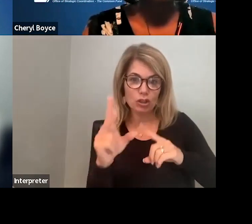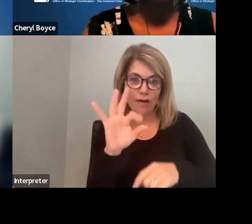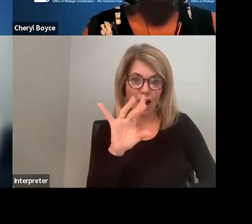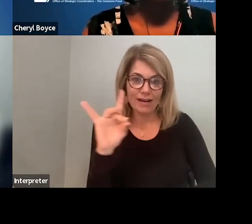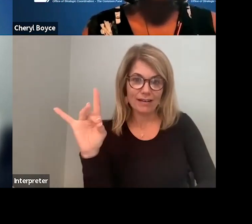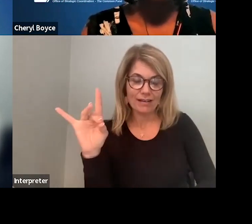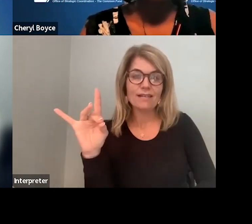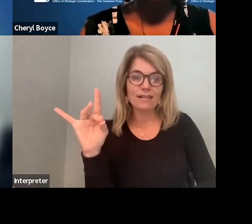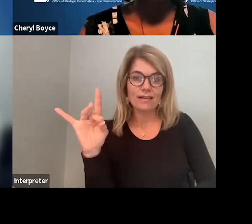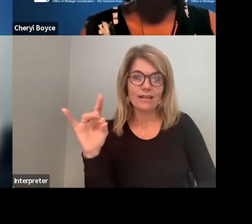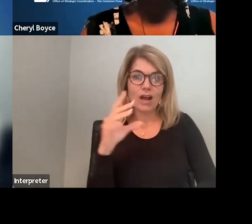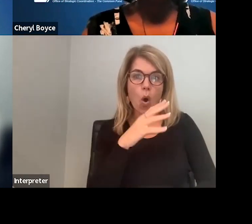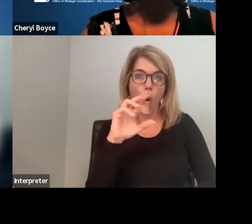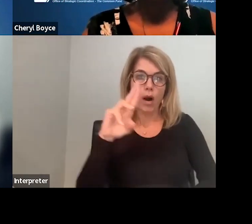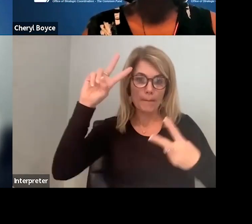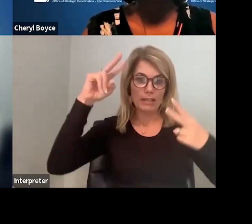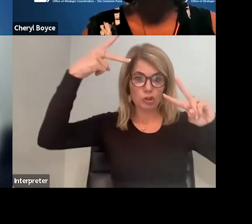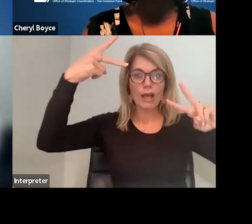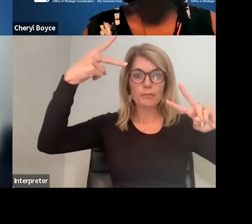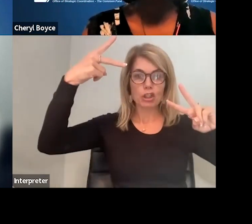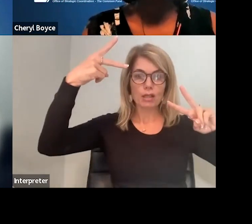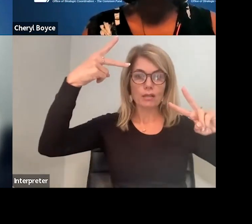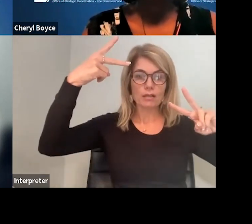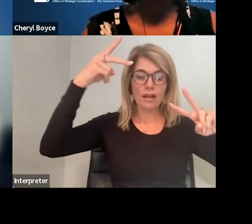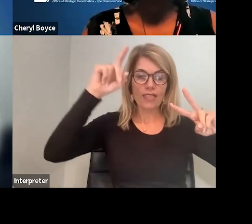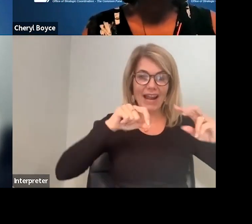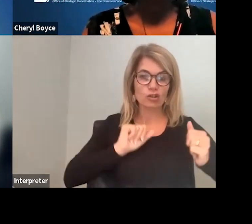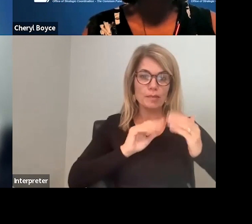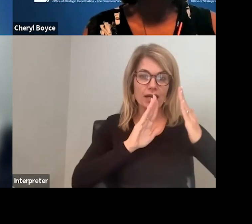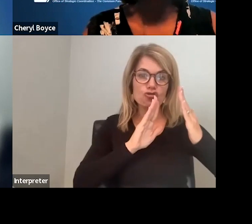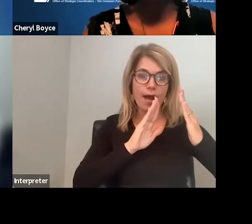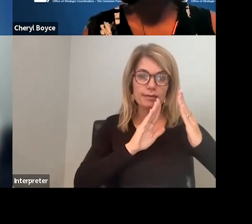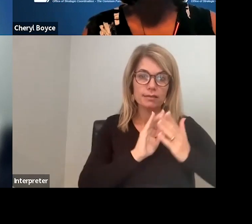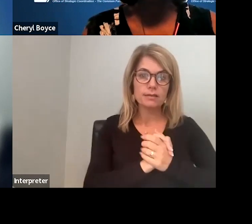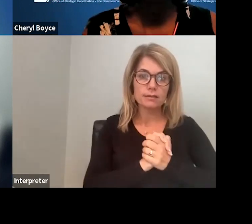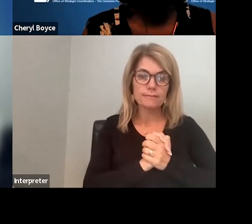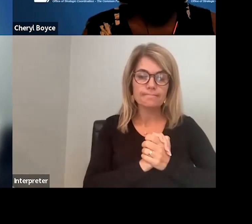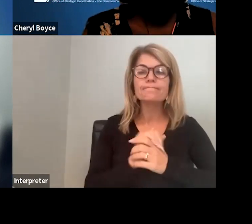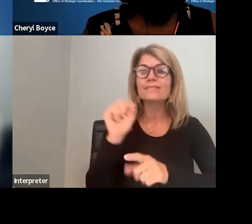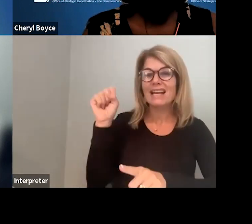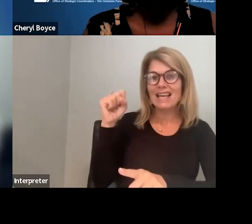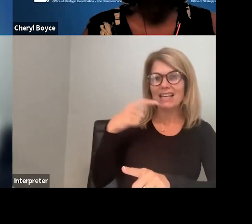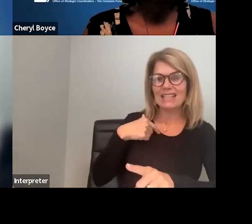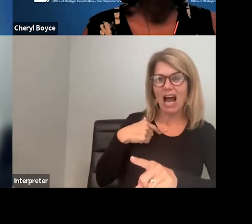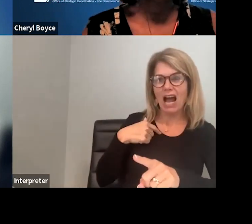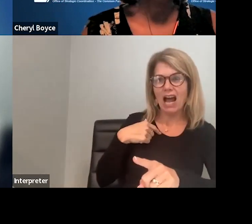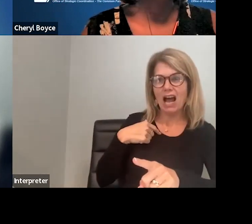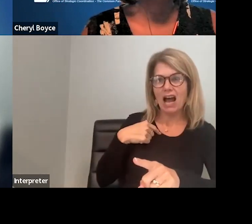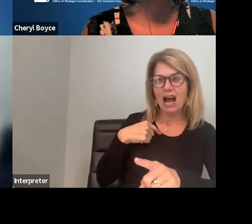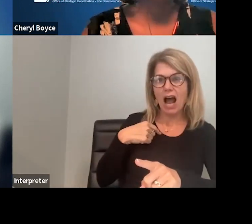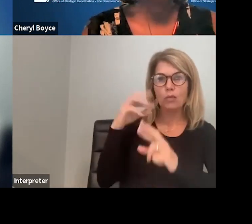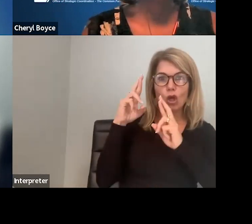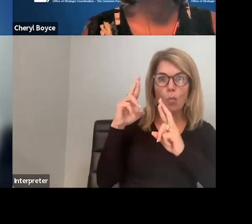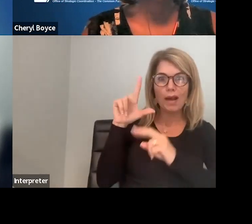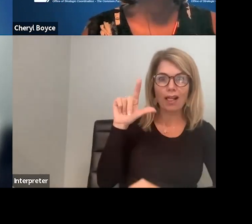does, or a misperception that has to be addressed. Well, thank you. And I was going to actually hope that Laura could answer that,